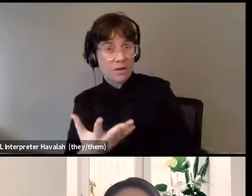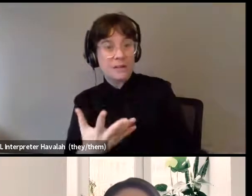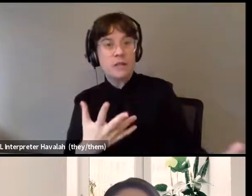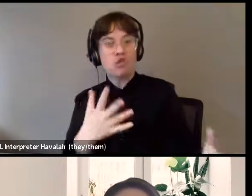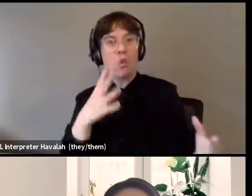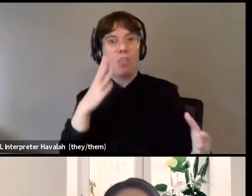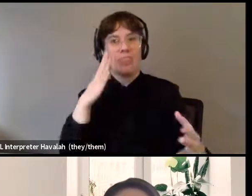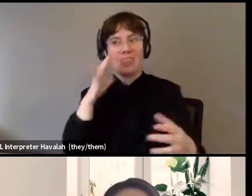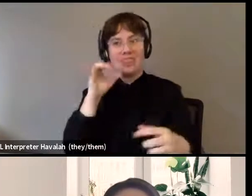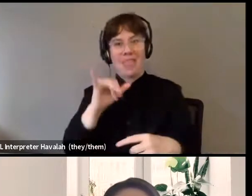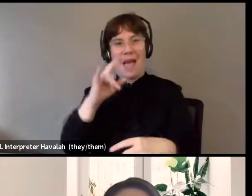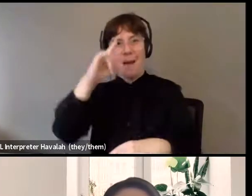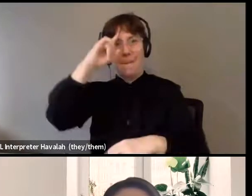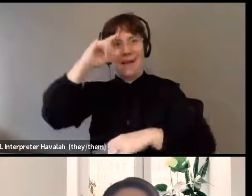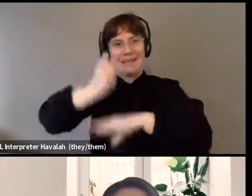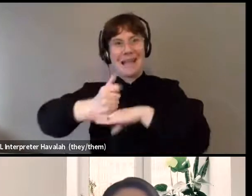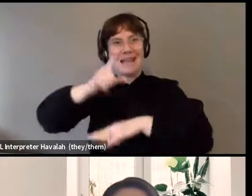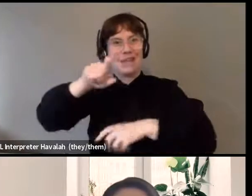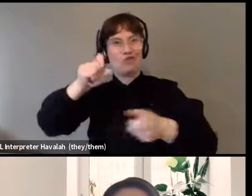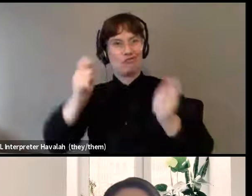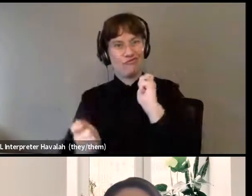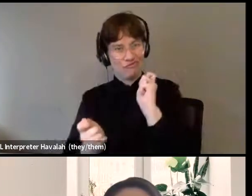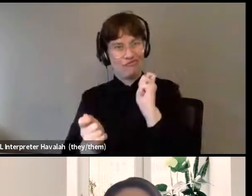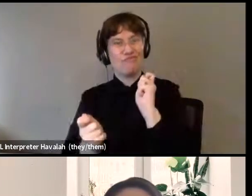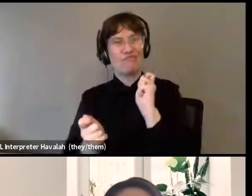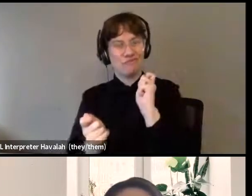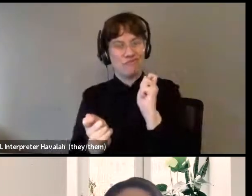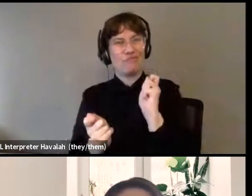reverse that thinking that